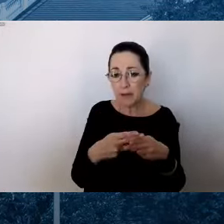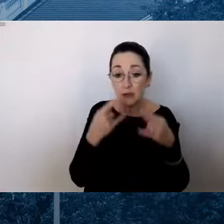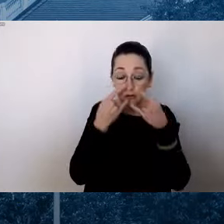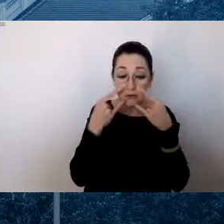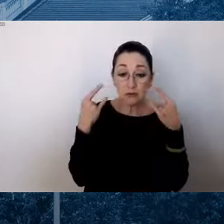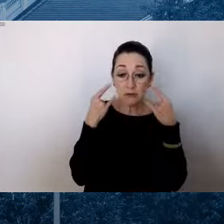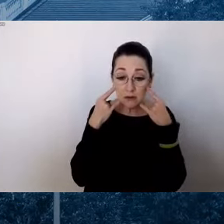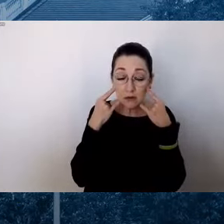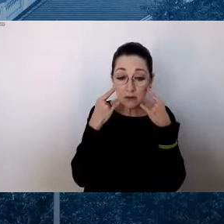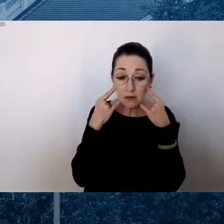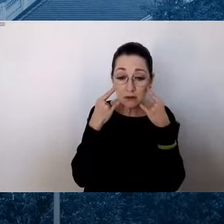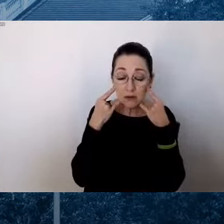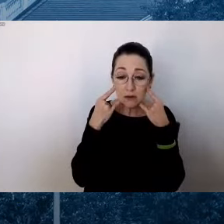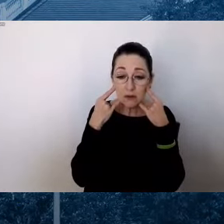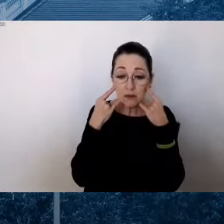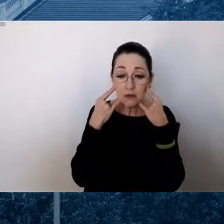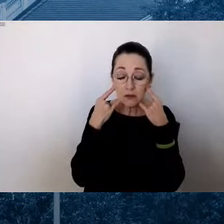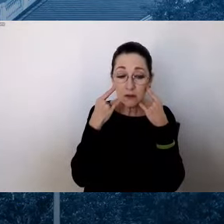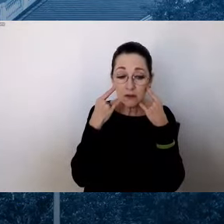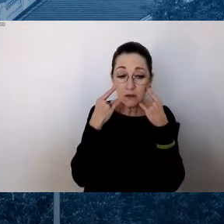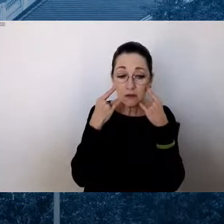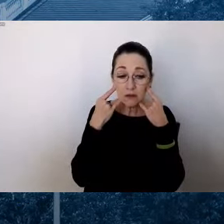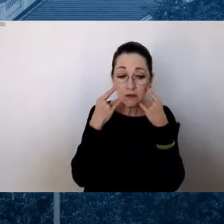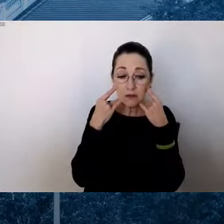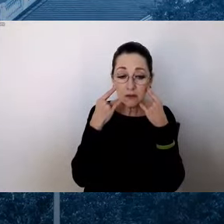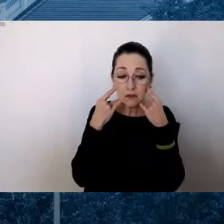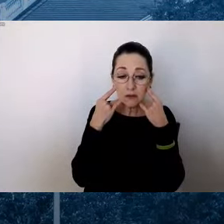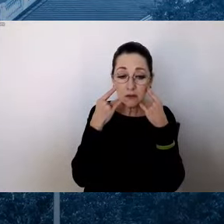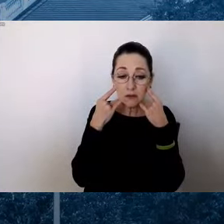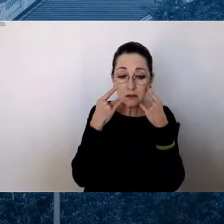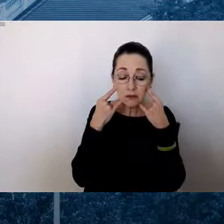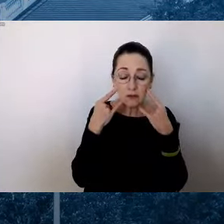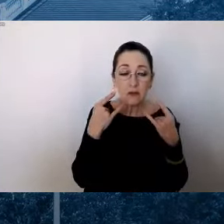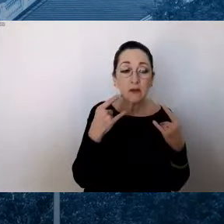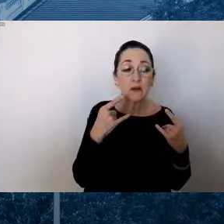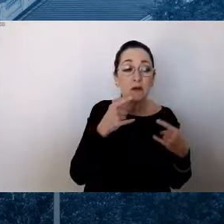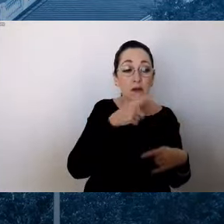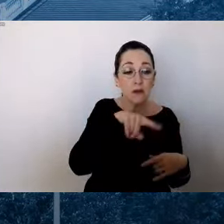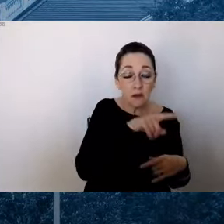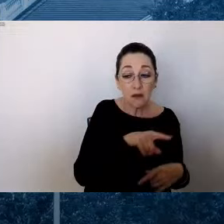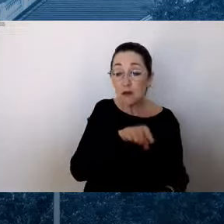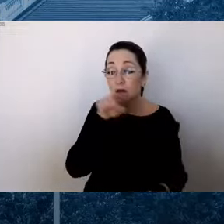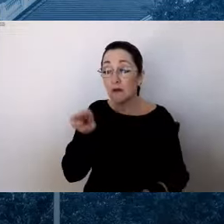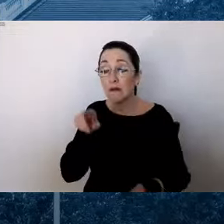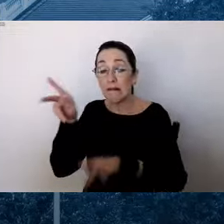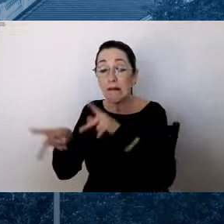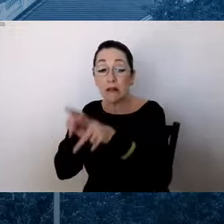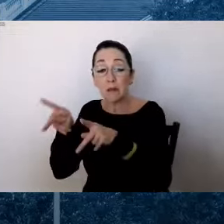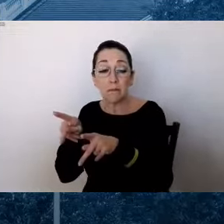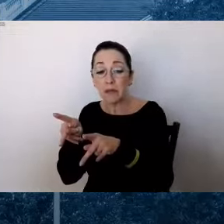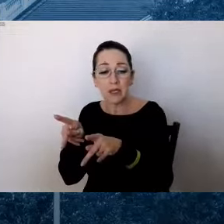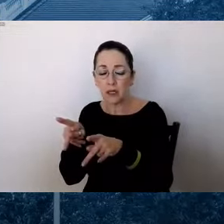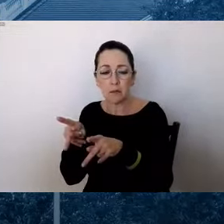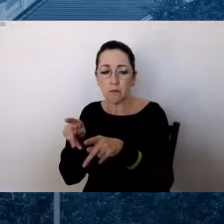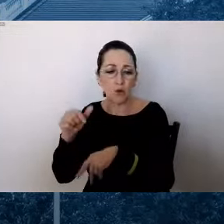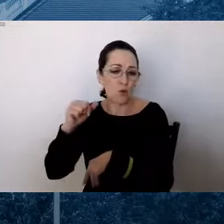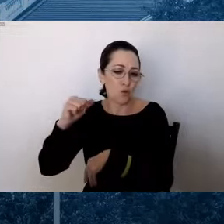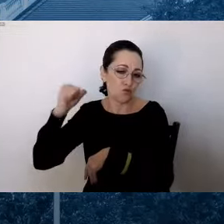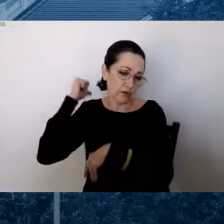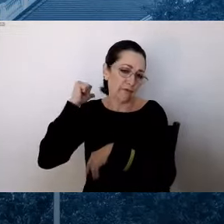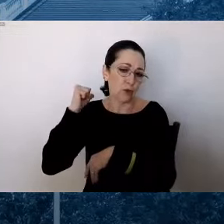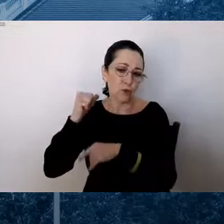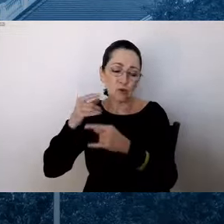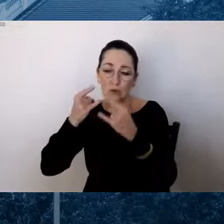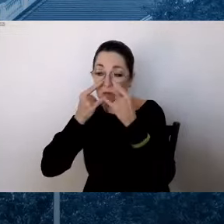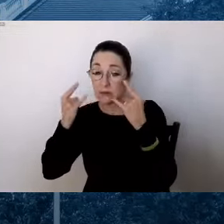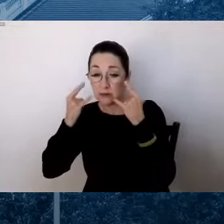mask or not wearing a mask has almost become a political statement. Do you also feel that way with some people refusing the